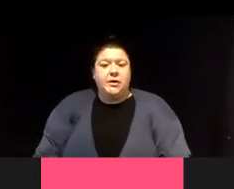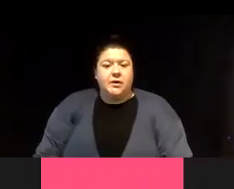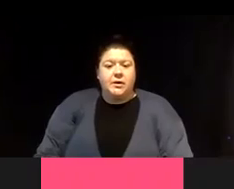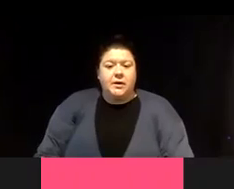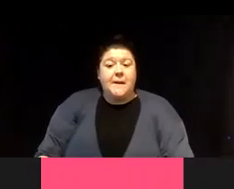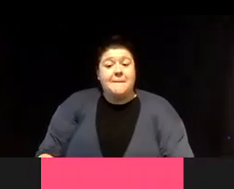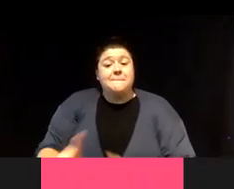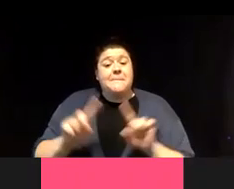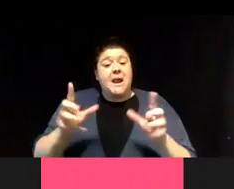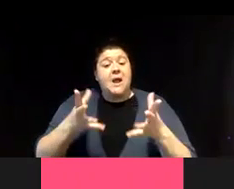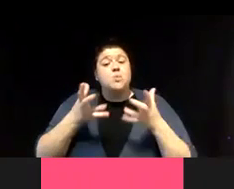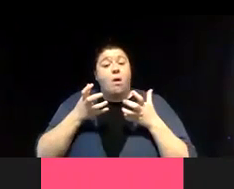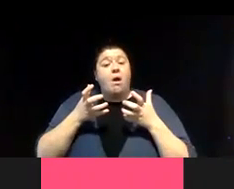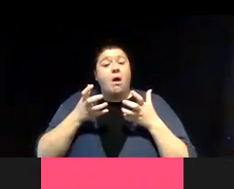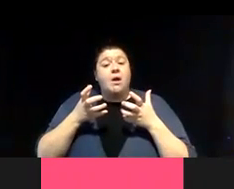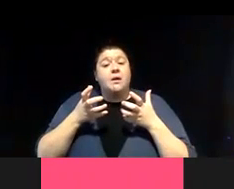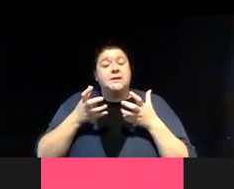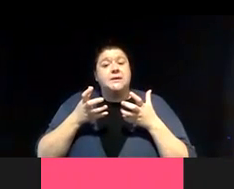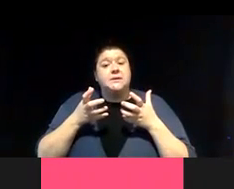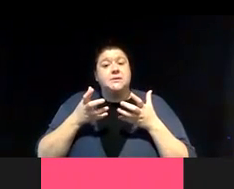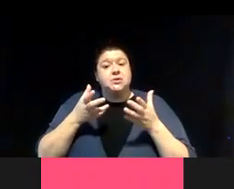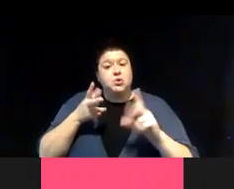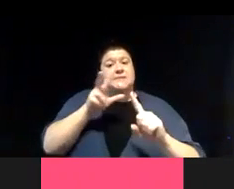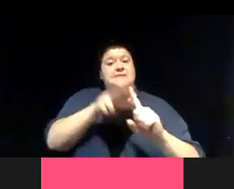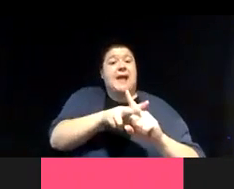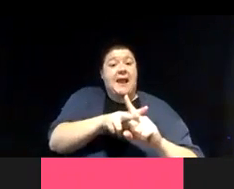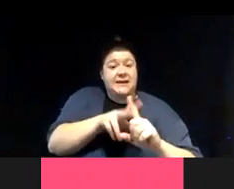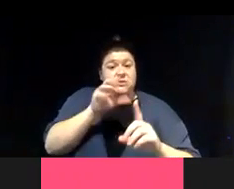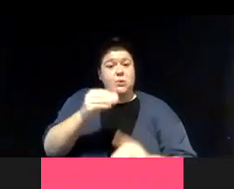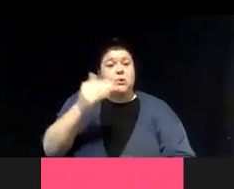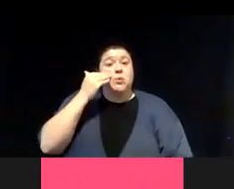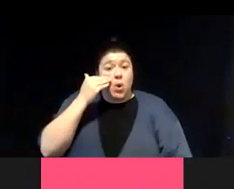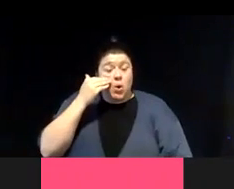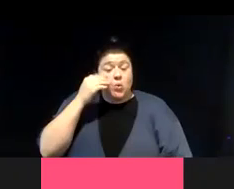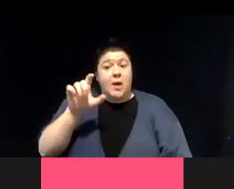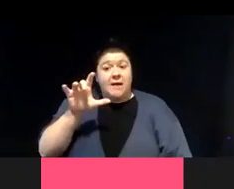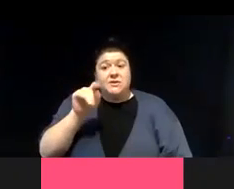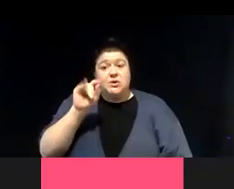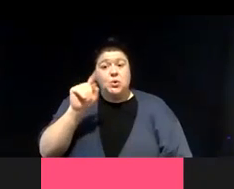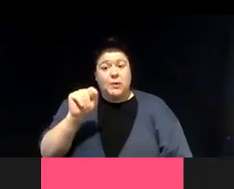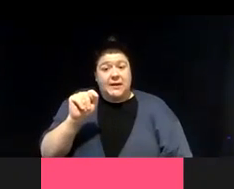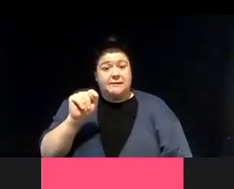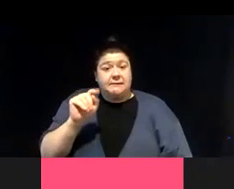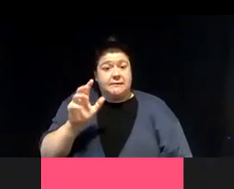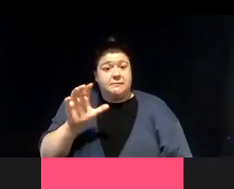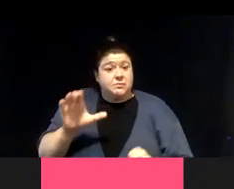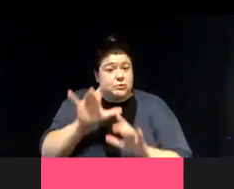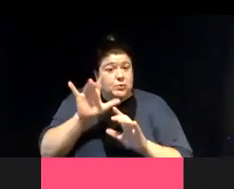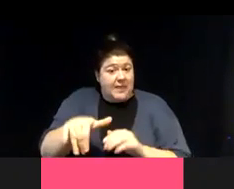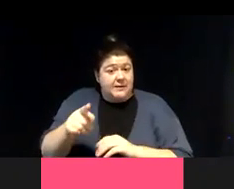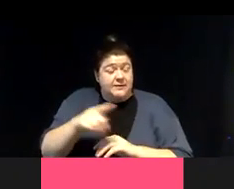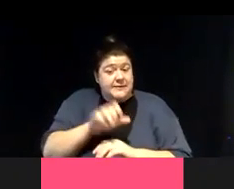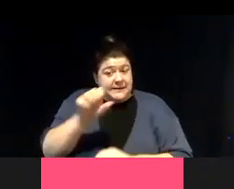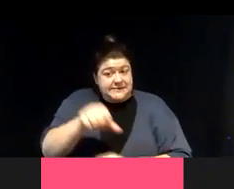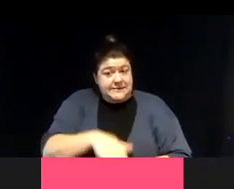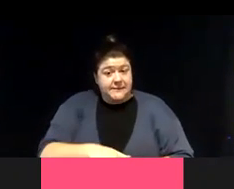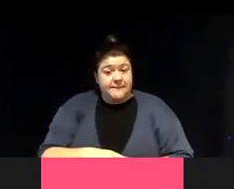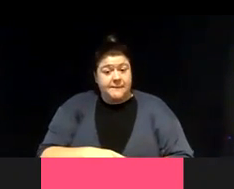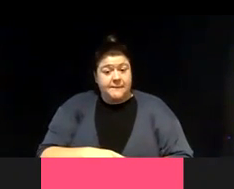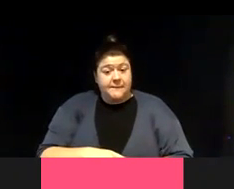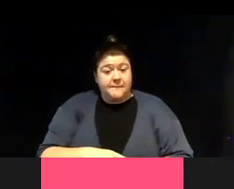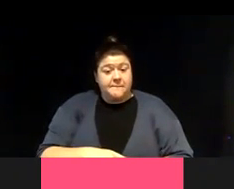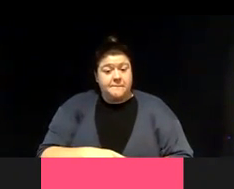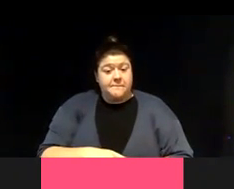but I need to assign it so that you know that you have to do this. And then, you know, you